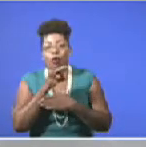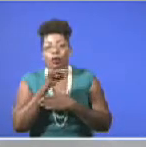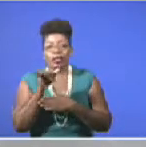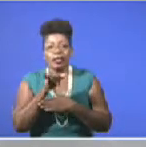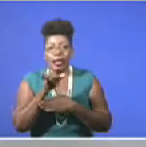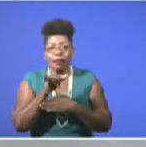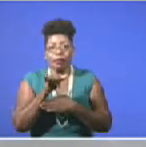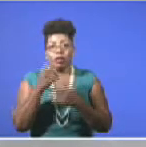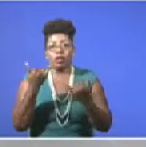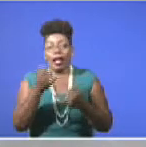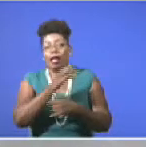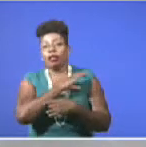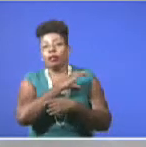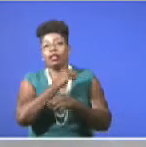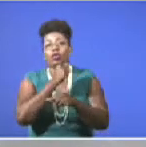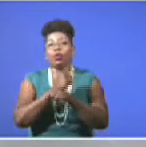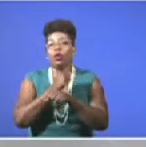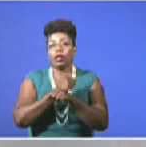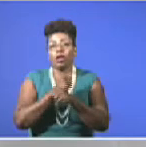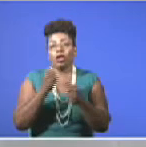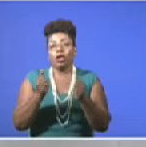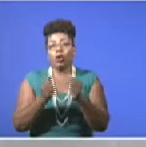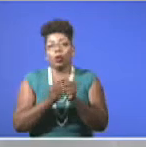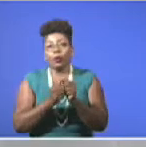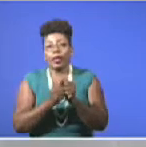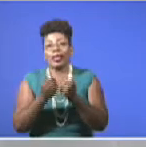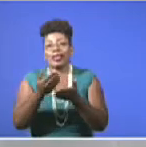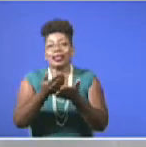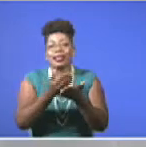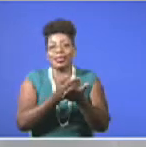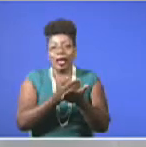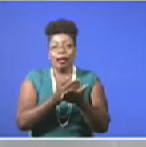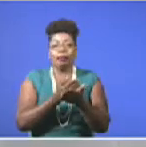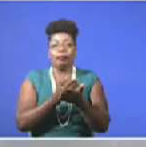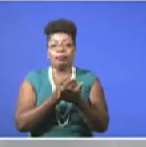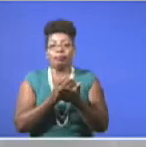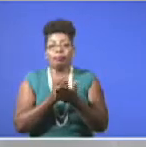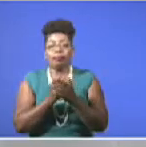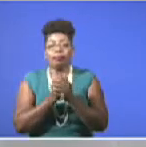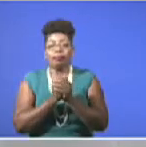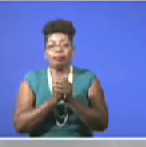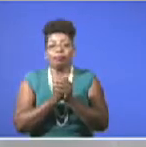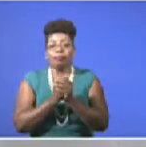the police are working with some of these